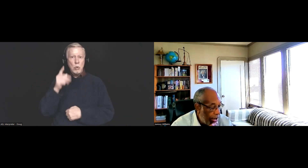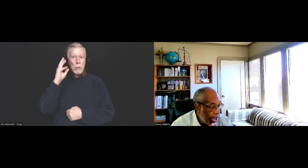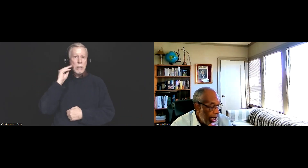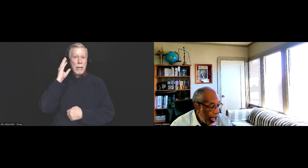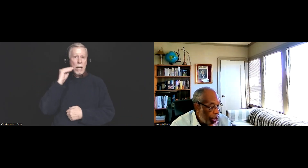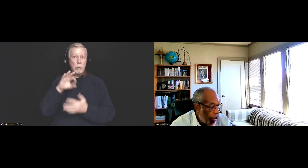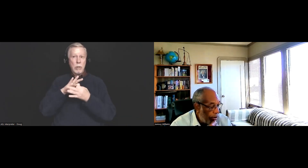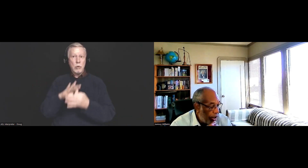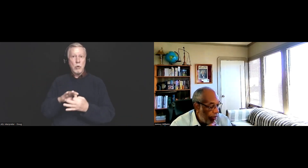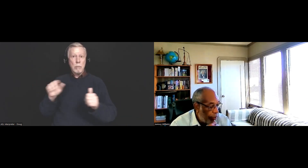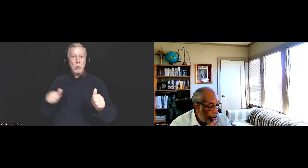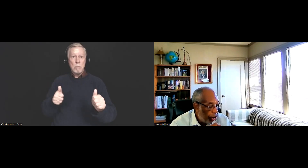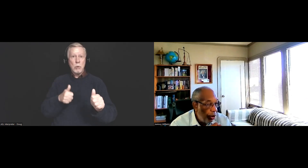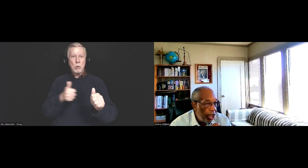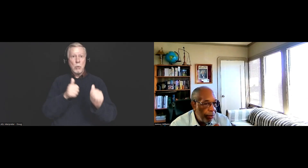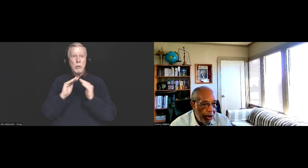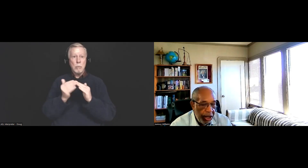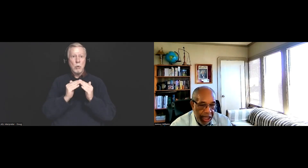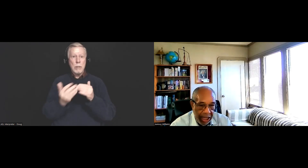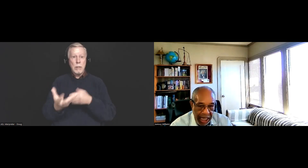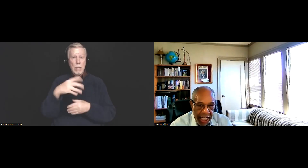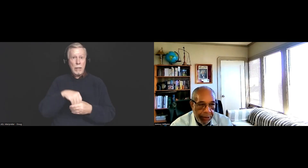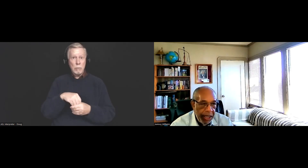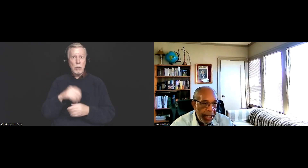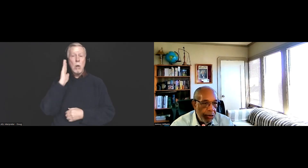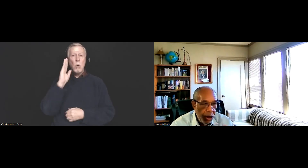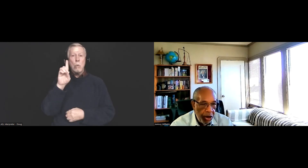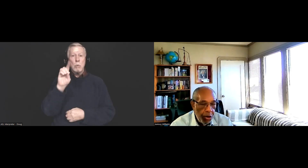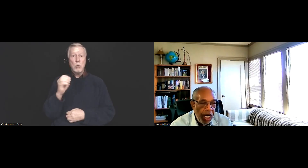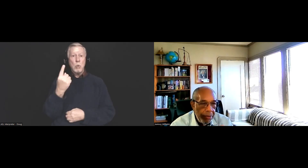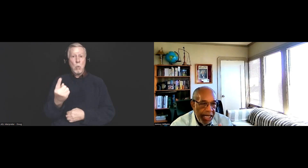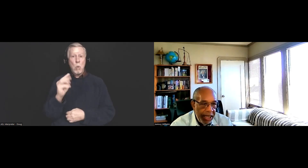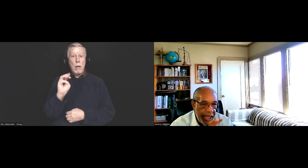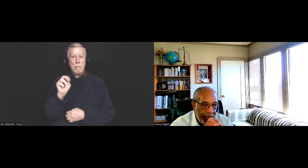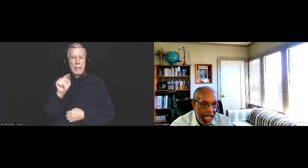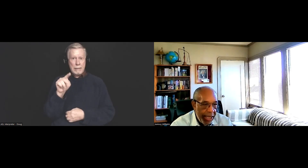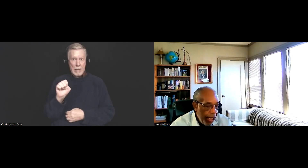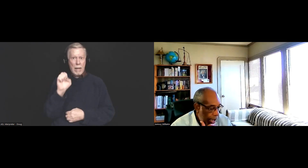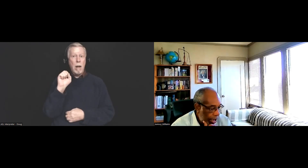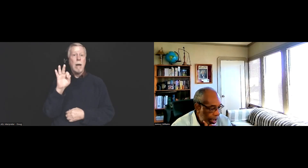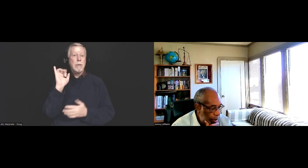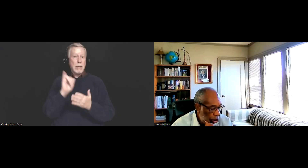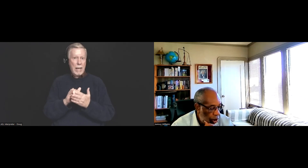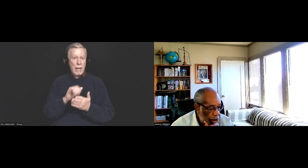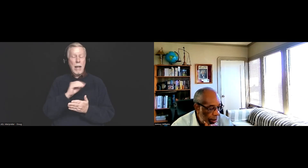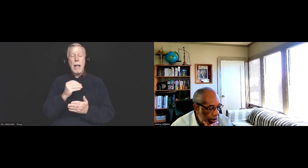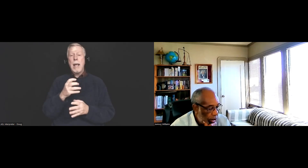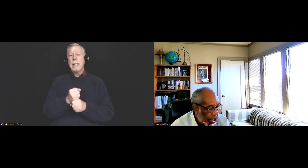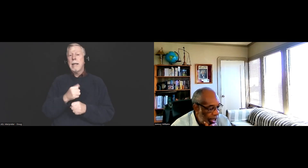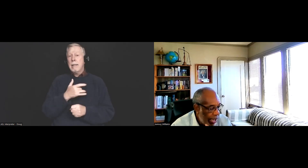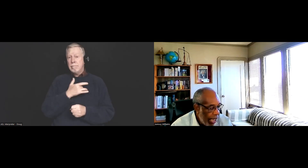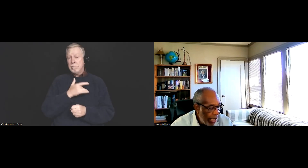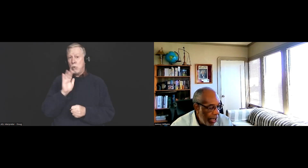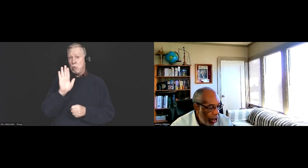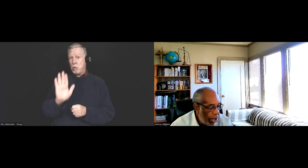of pursuing community engagement, and we'll do one Menti of that and get a picture of what your sentiment looks like on that. And then on